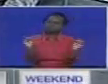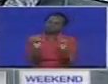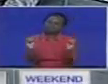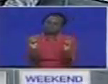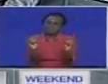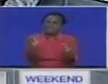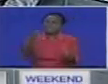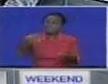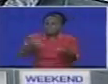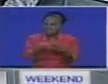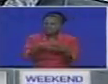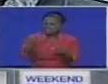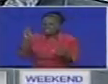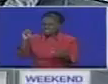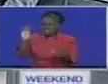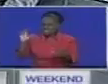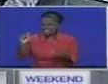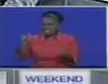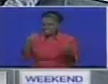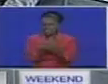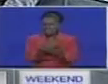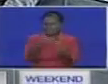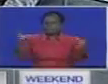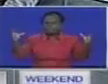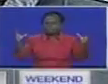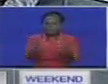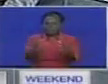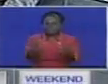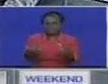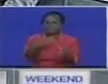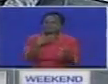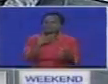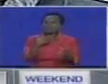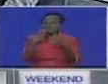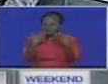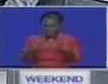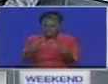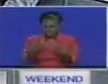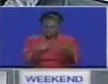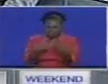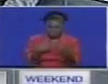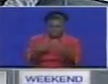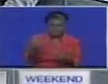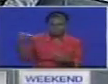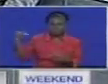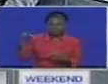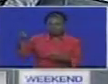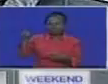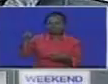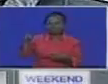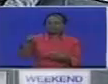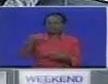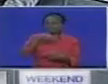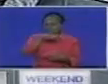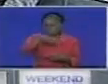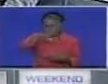The members parties, of the donors. Yes, parties and captain clubs. I want us to conclude our discussion. Gunjiri, yes. You are quite upset and